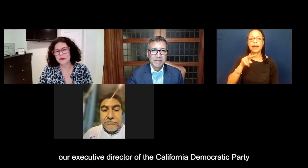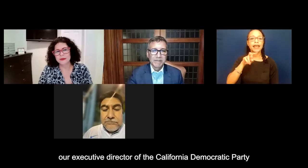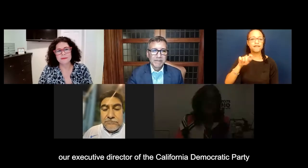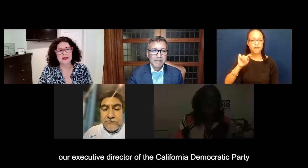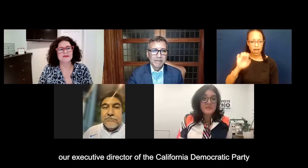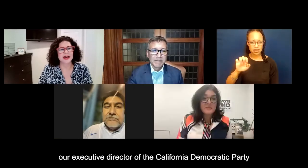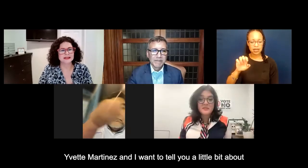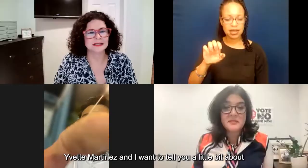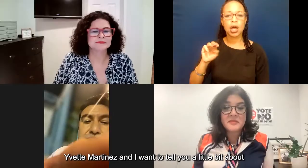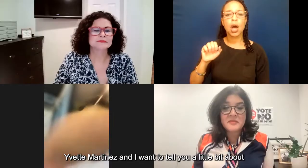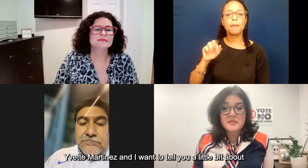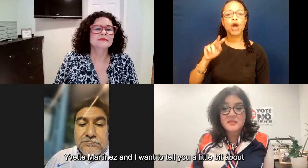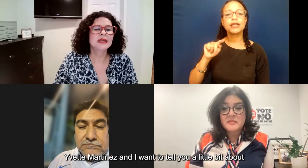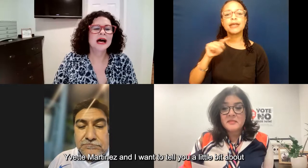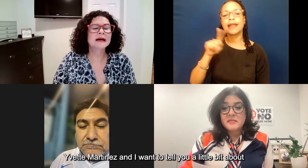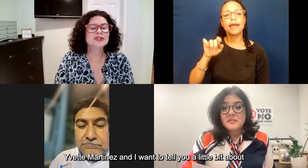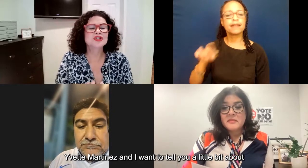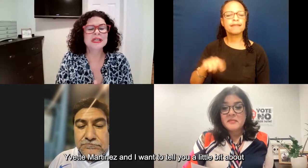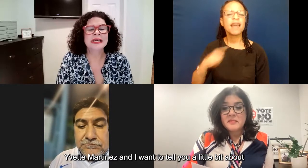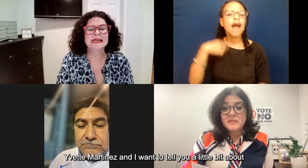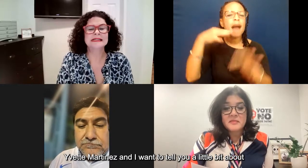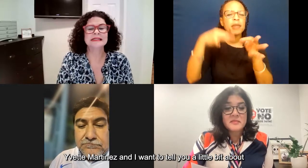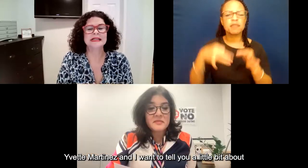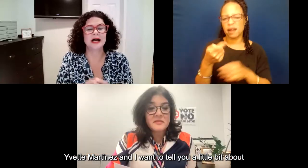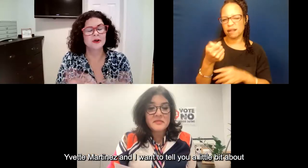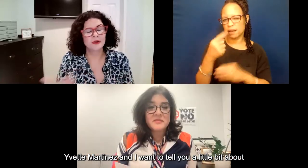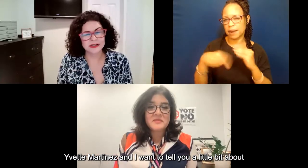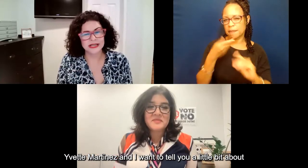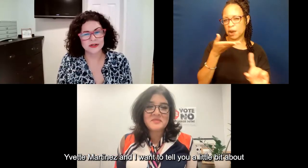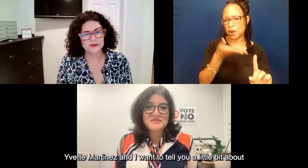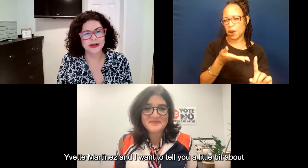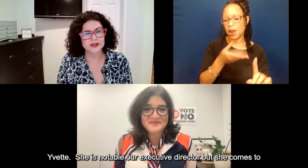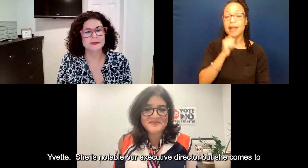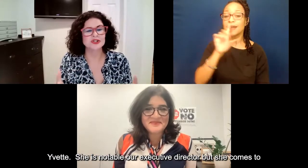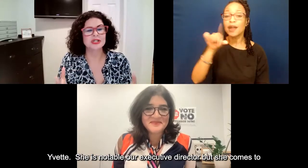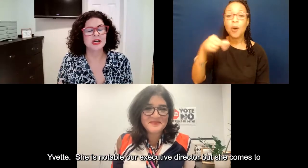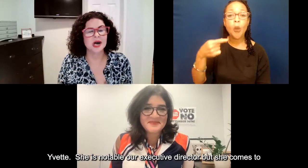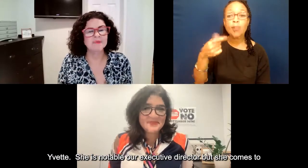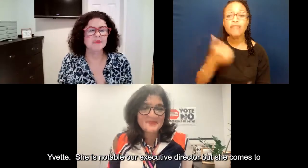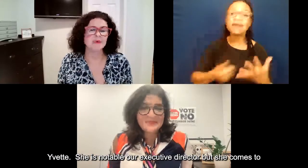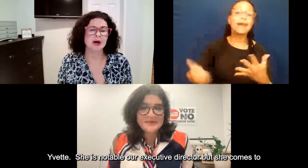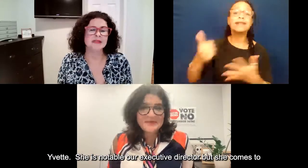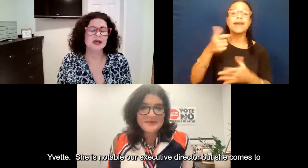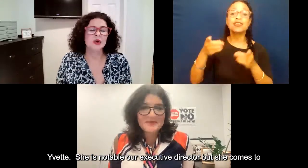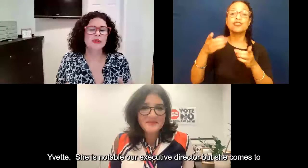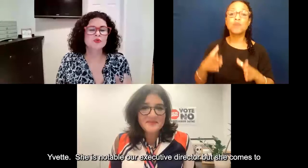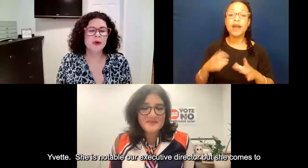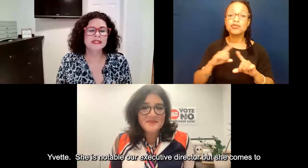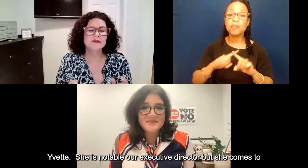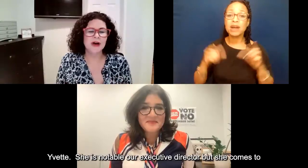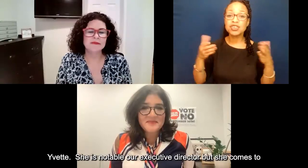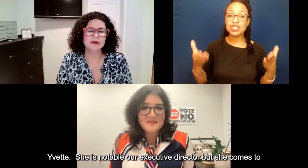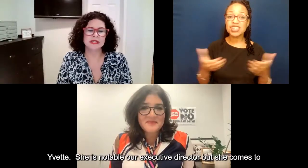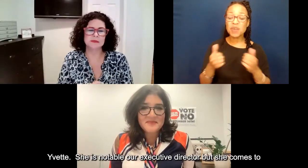tell you a little bit about Yvette. She is not only our executive director, but she comes to us with